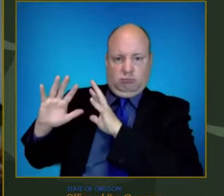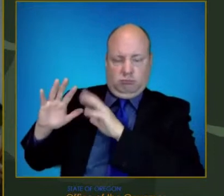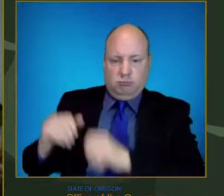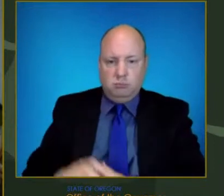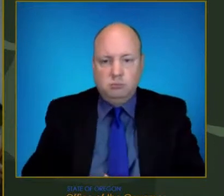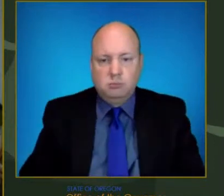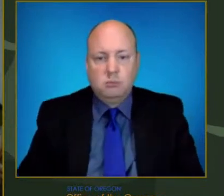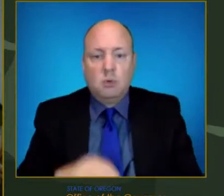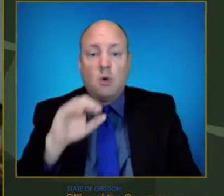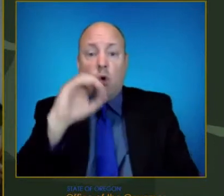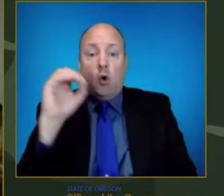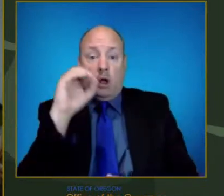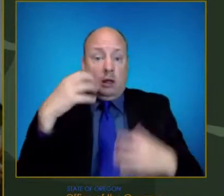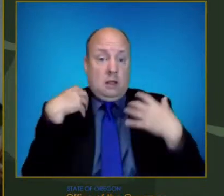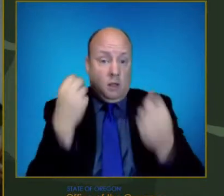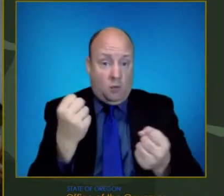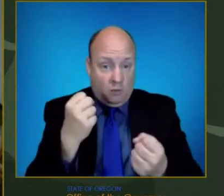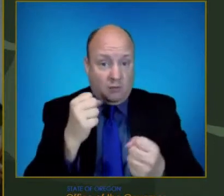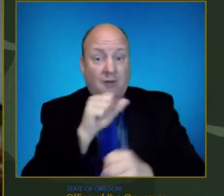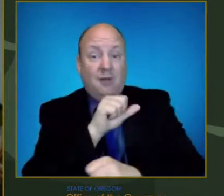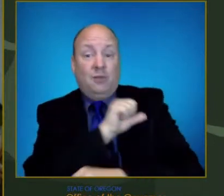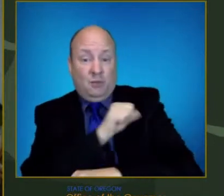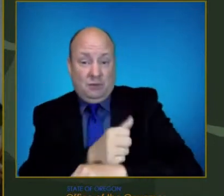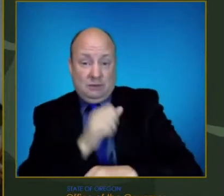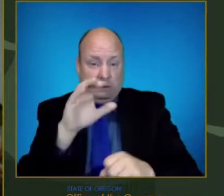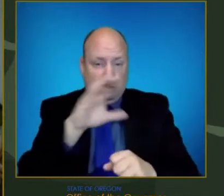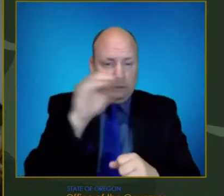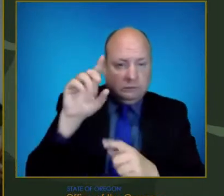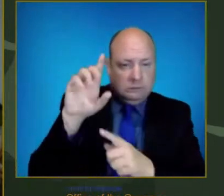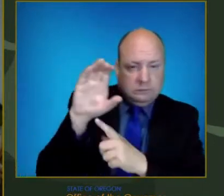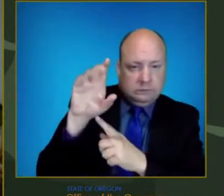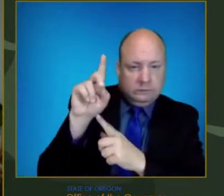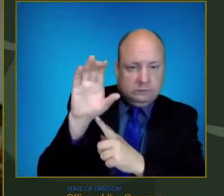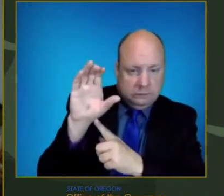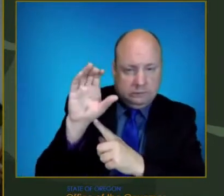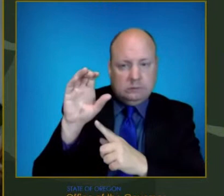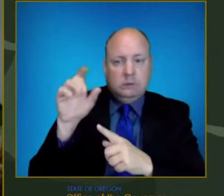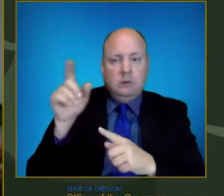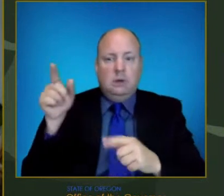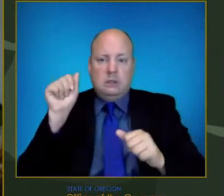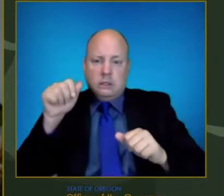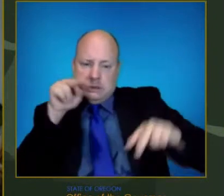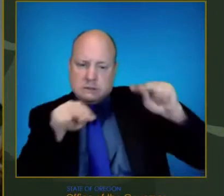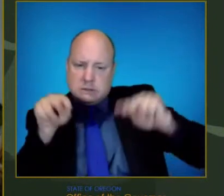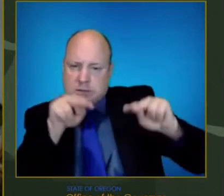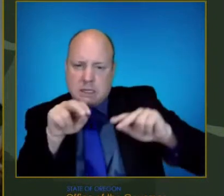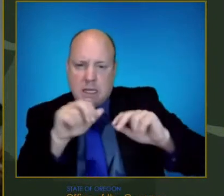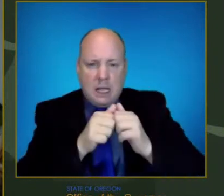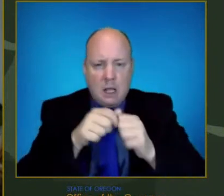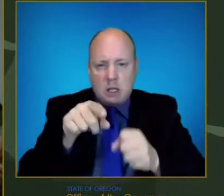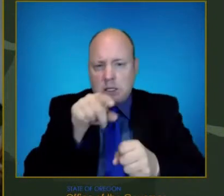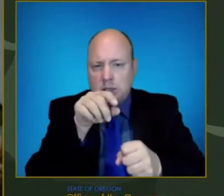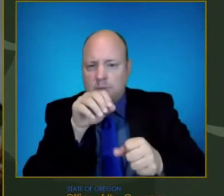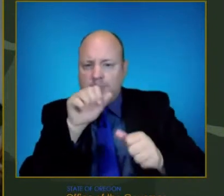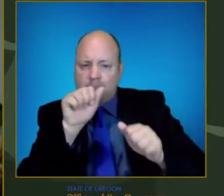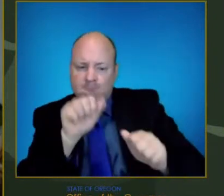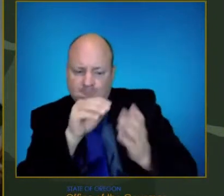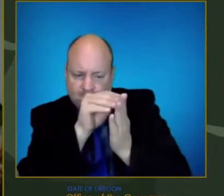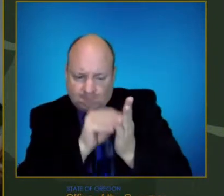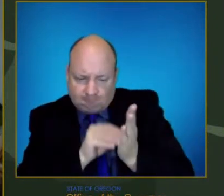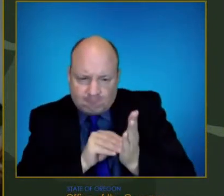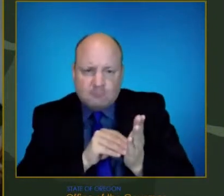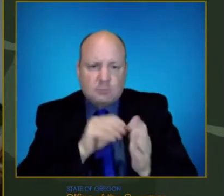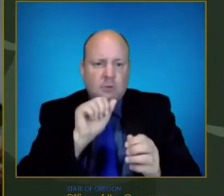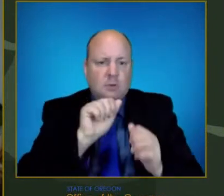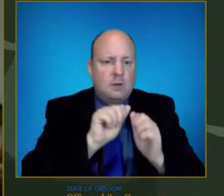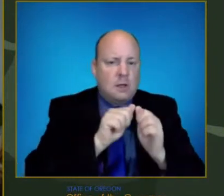vaccine orders closely based on each site's reporting about their inventory and utilization. Using those criteria, we're able